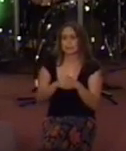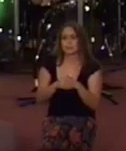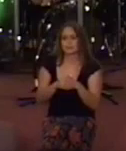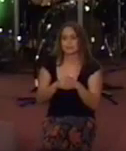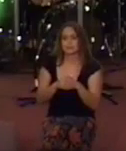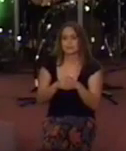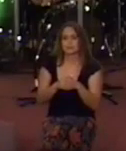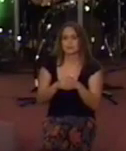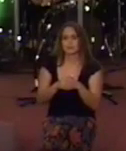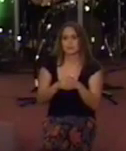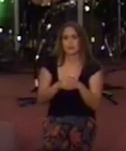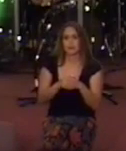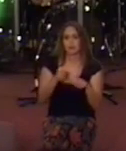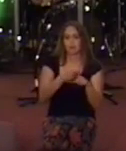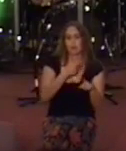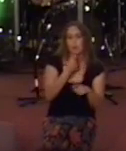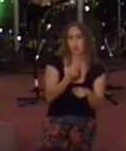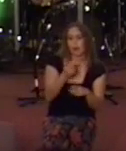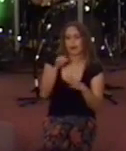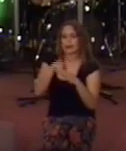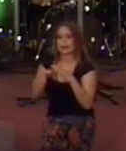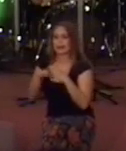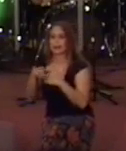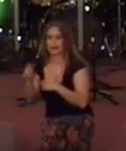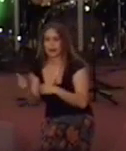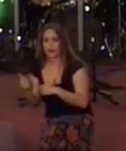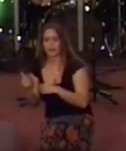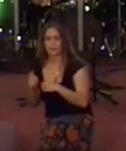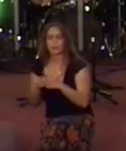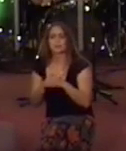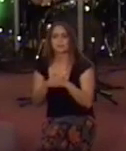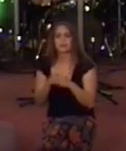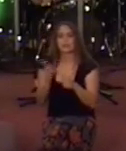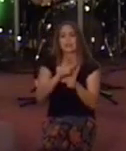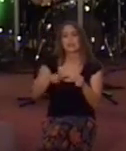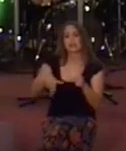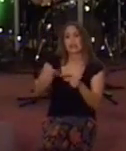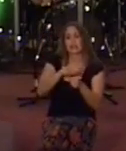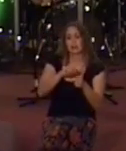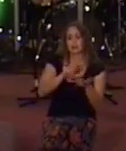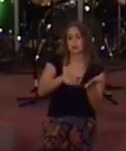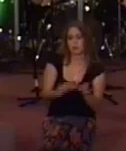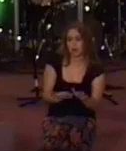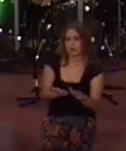other. You see, the two universal kingdoms are the kingdom of darkness and the kingdom of light.